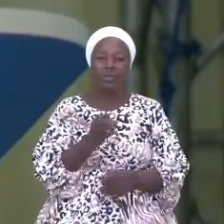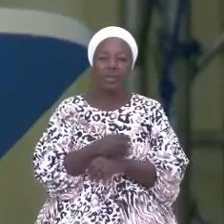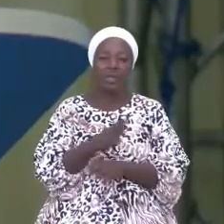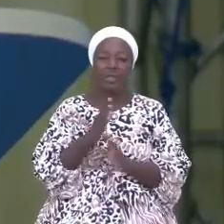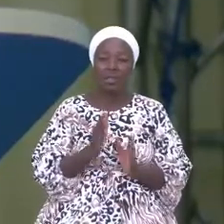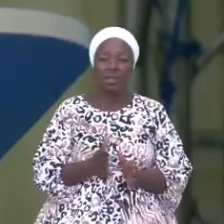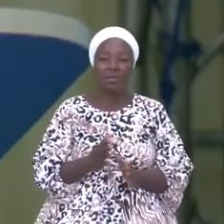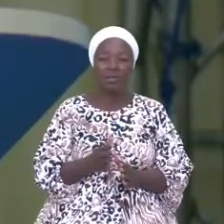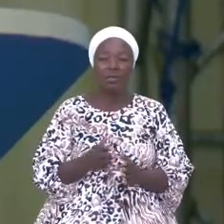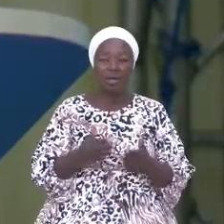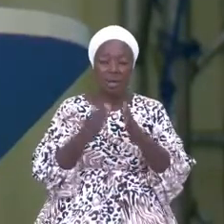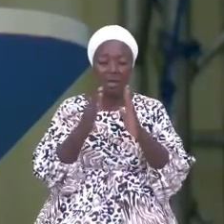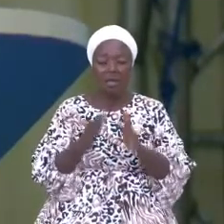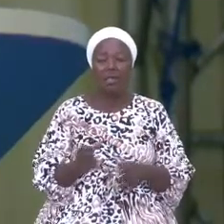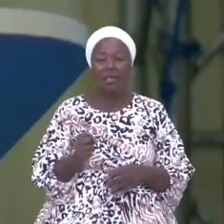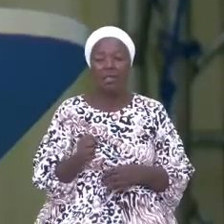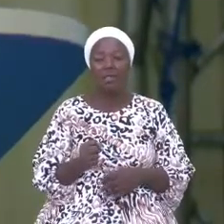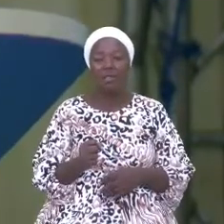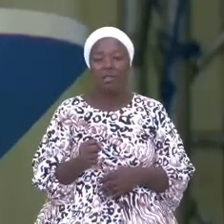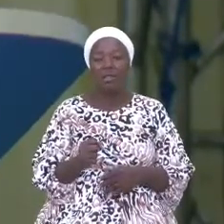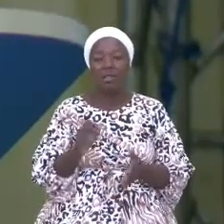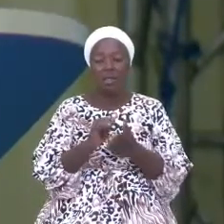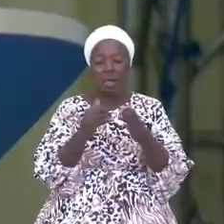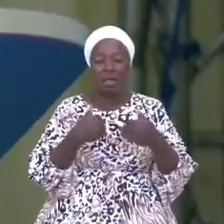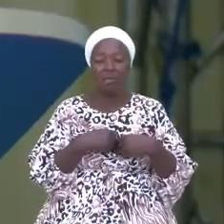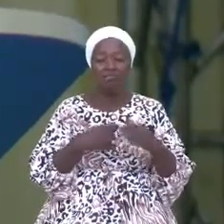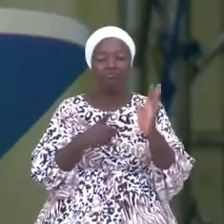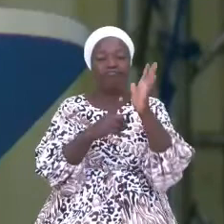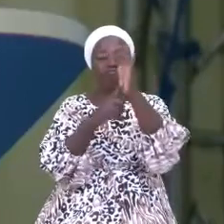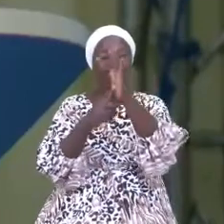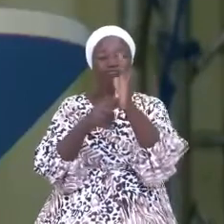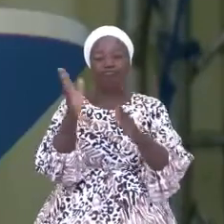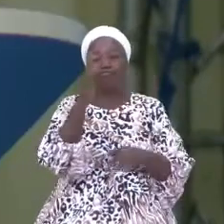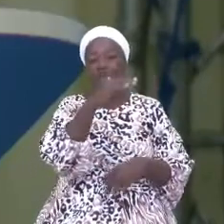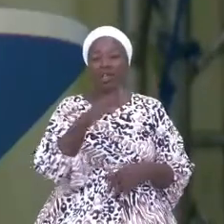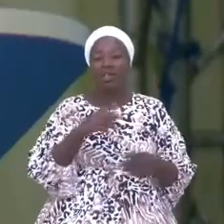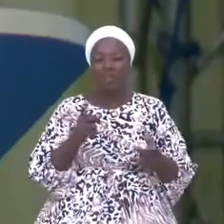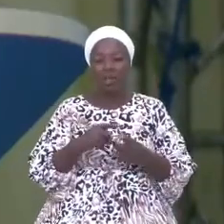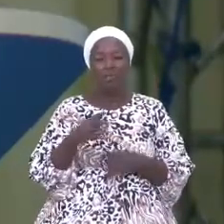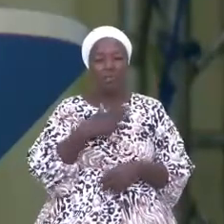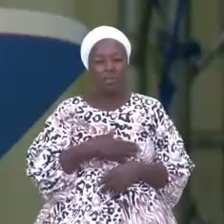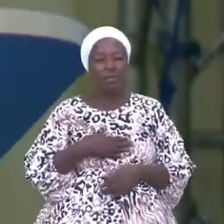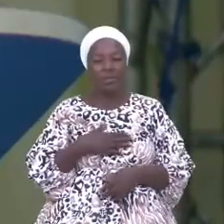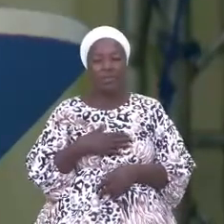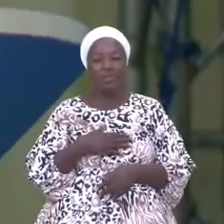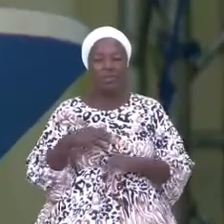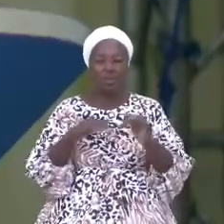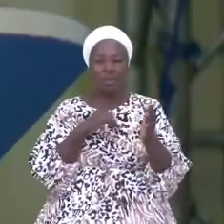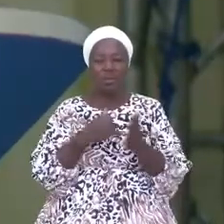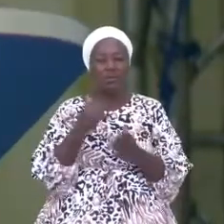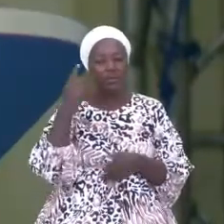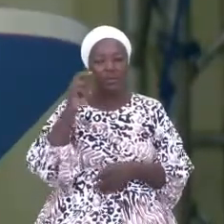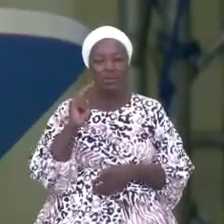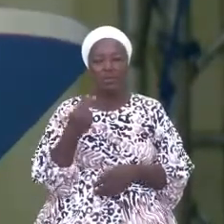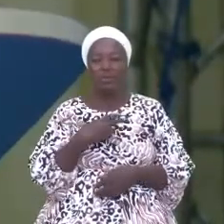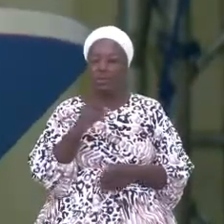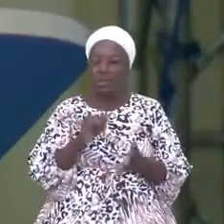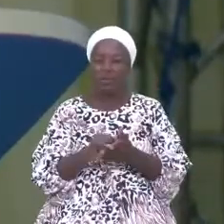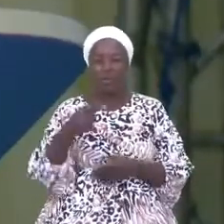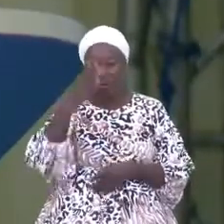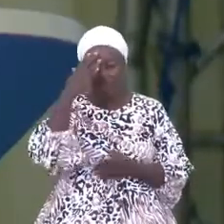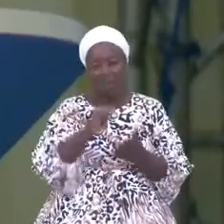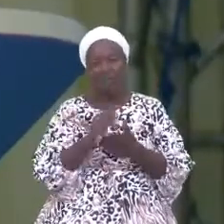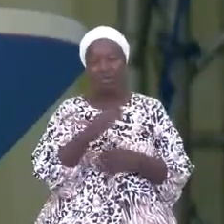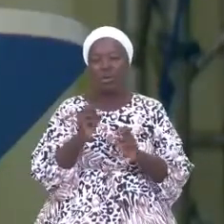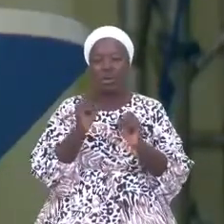the leaders that have the flags, check your area. If the counseling is done, then begin